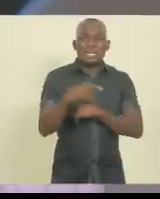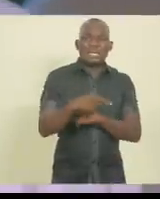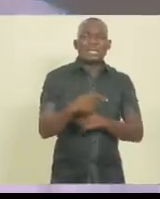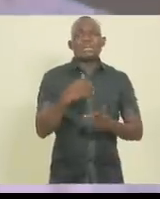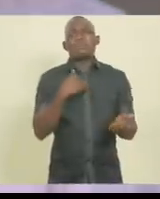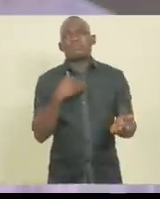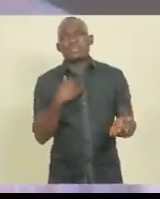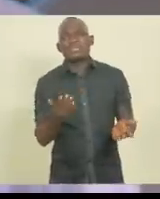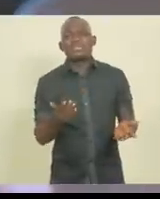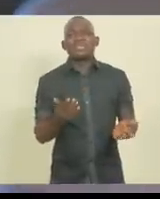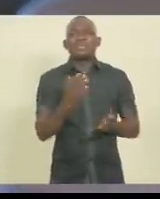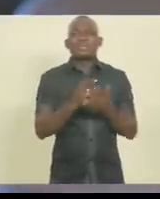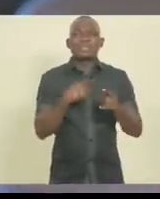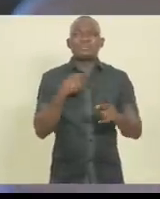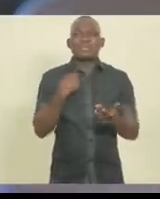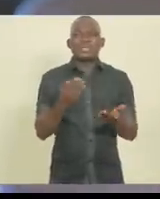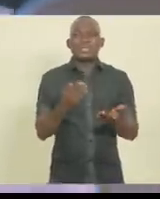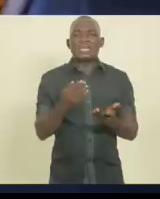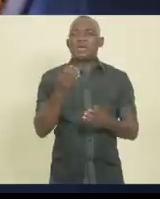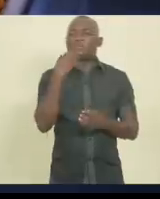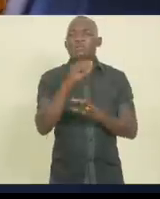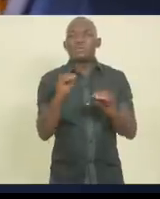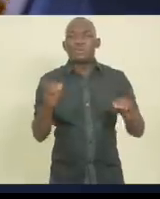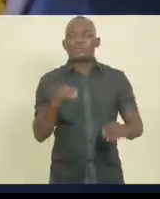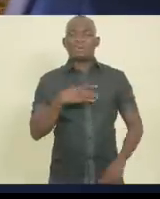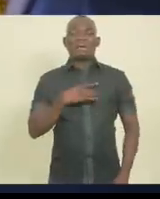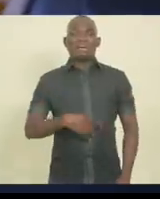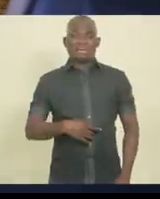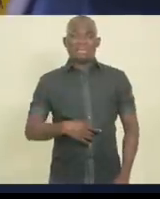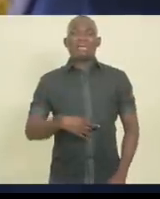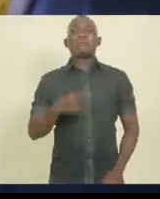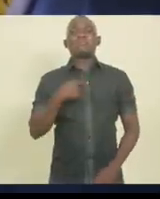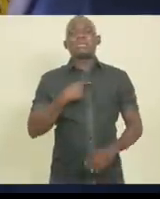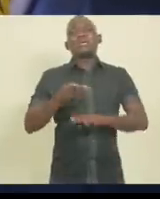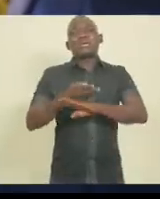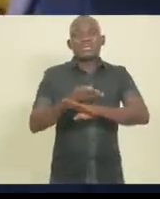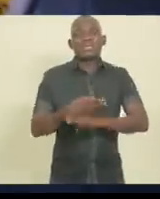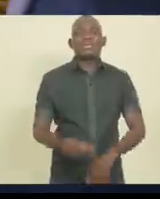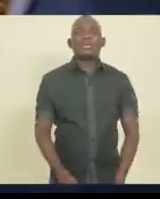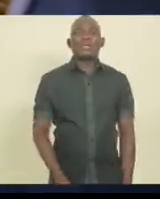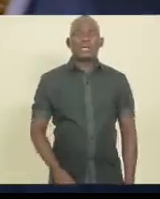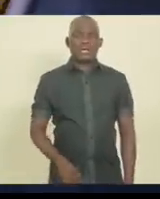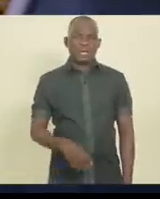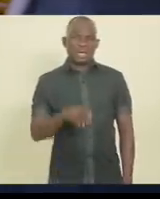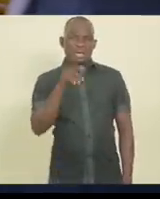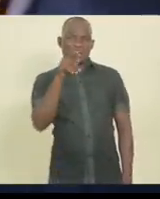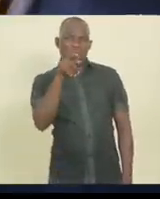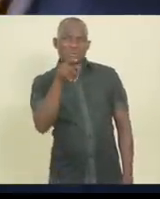Thank you, my sister. You don't go to school or have any vocational training?